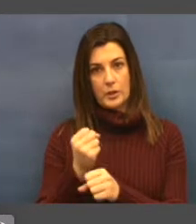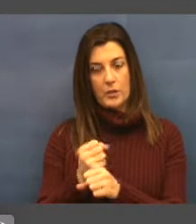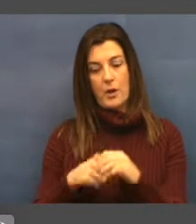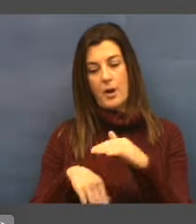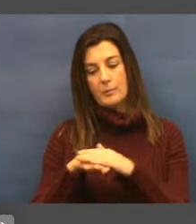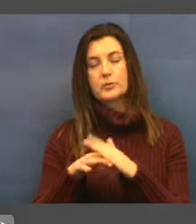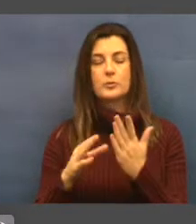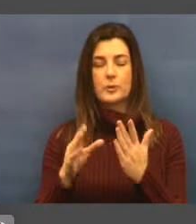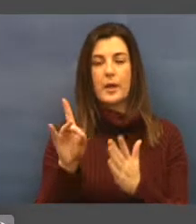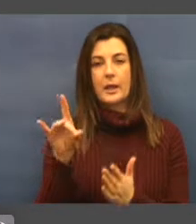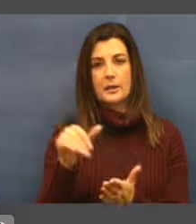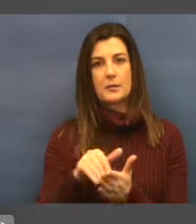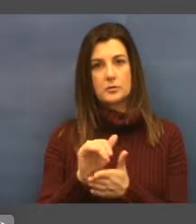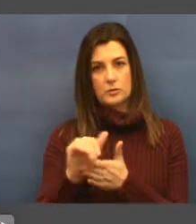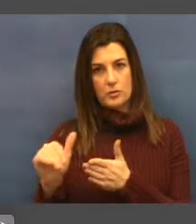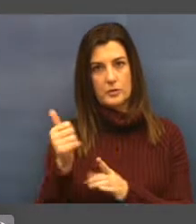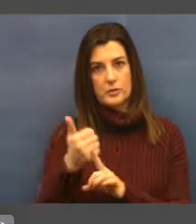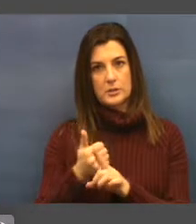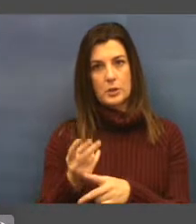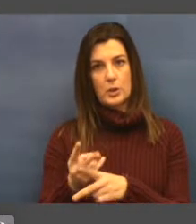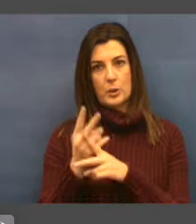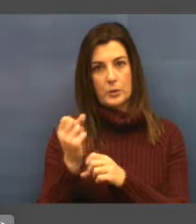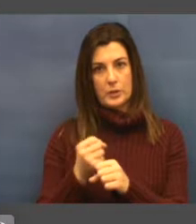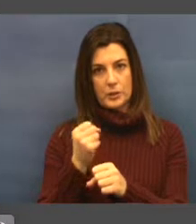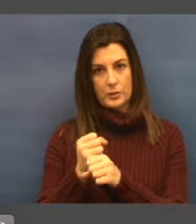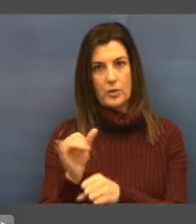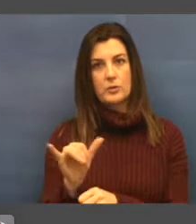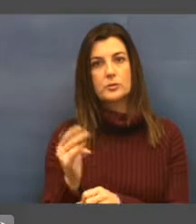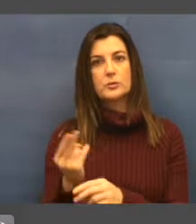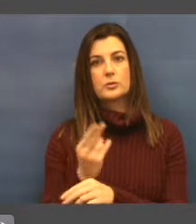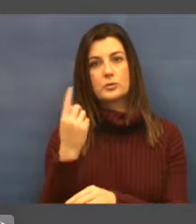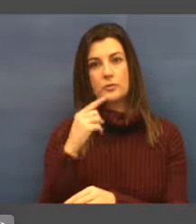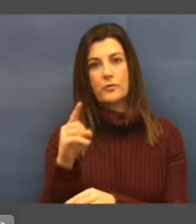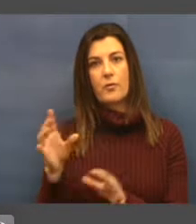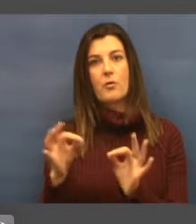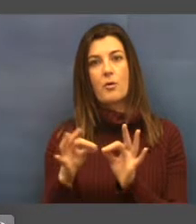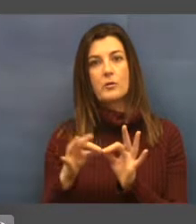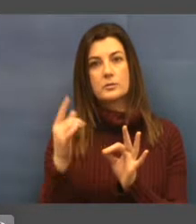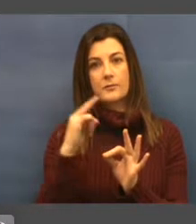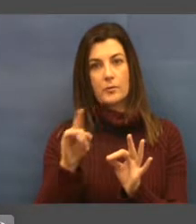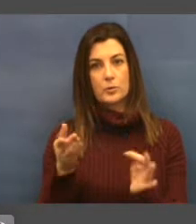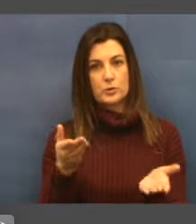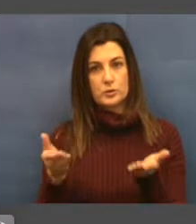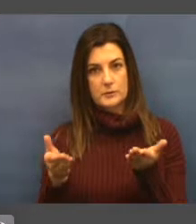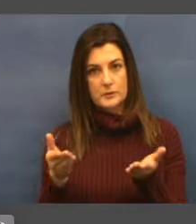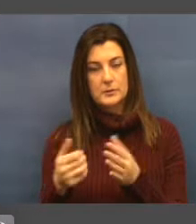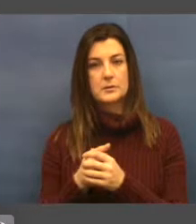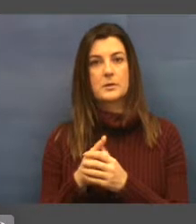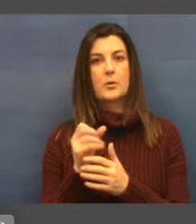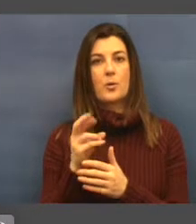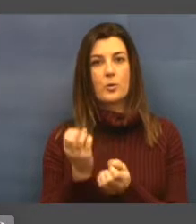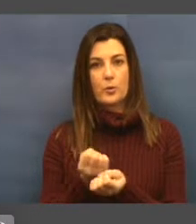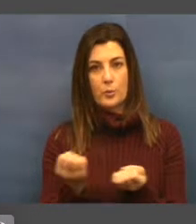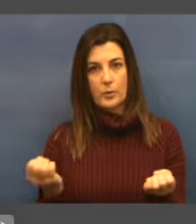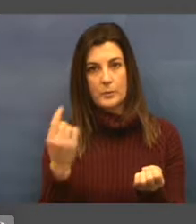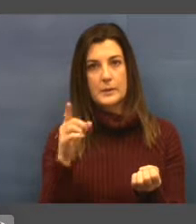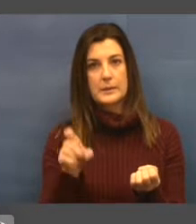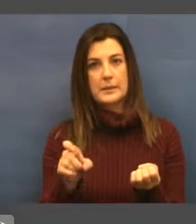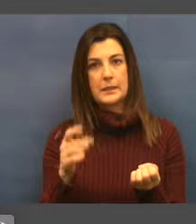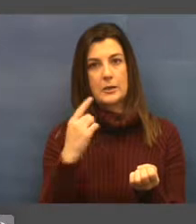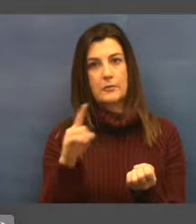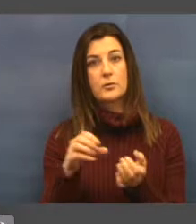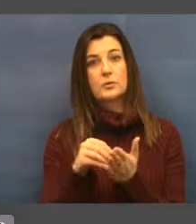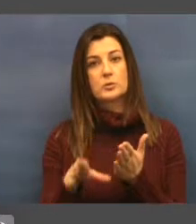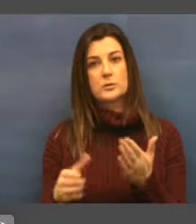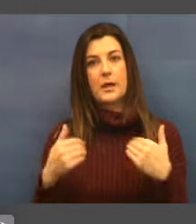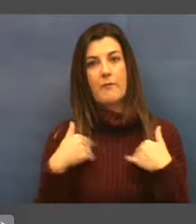up to $8,000 per loan year, and those funds are also to be used towards the cost of services and or equipment required for students